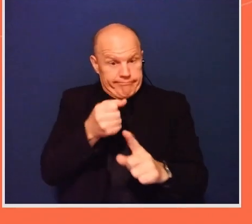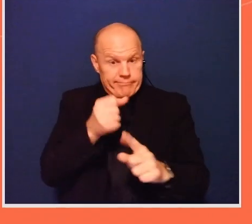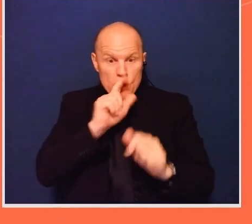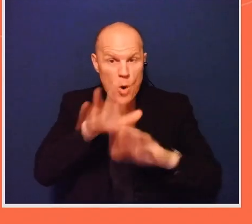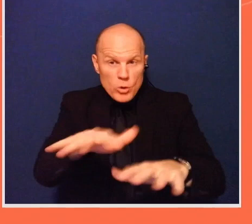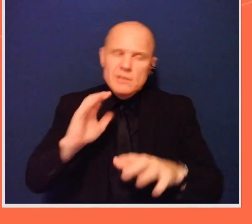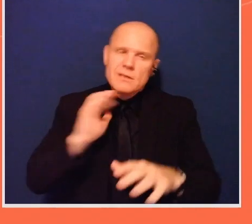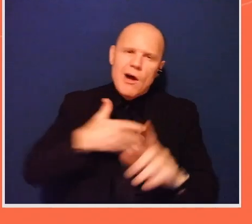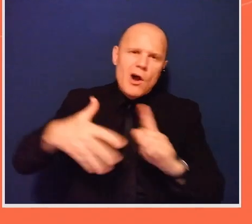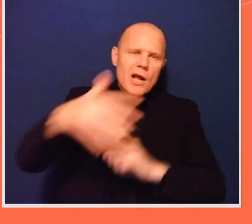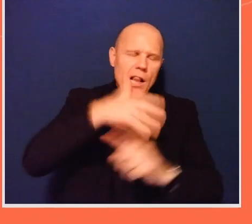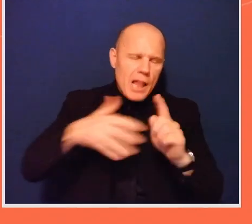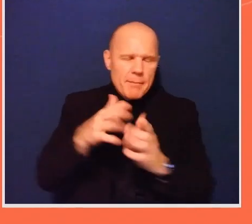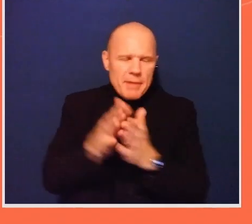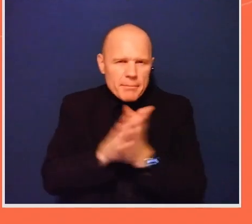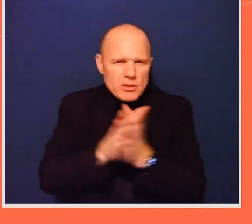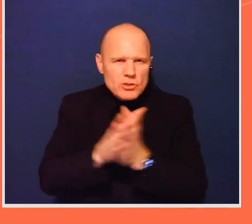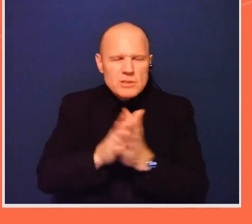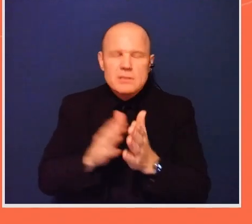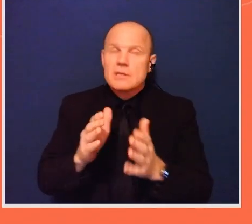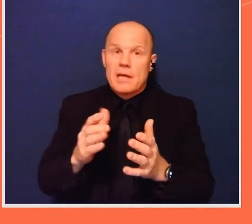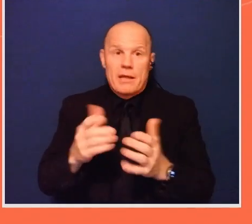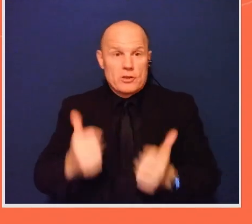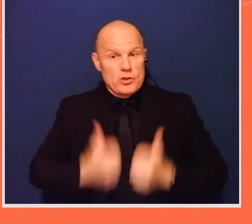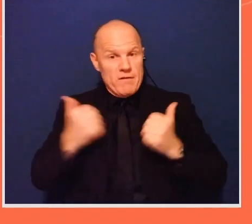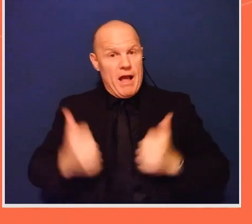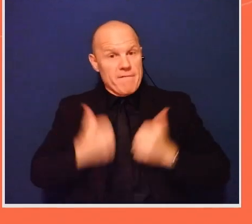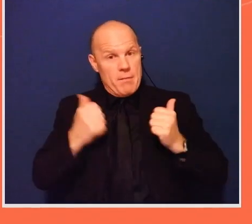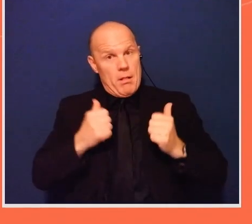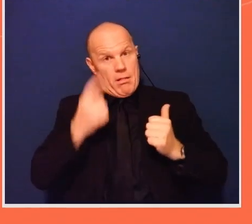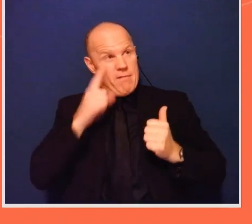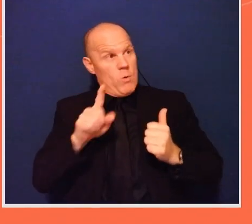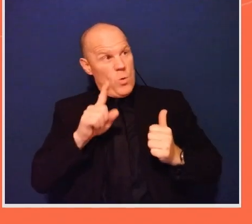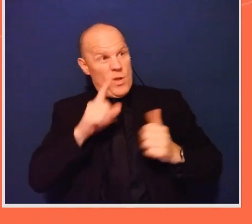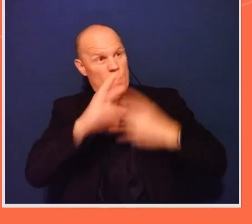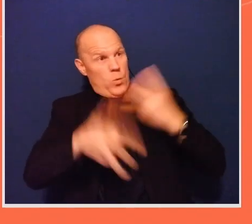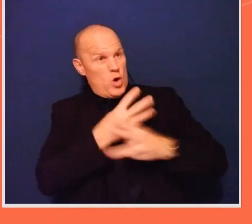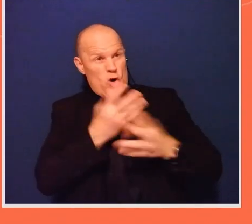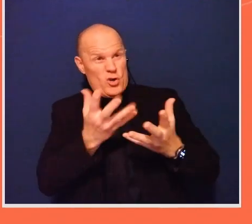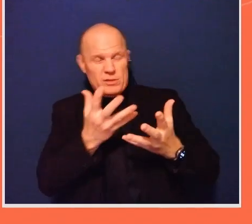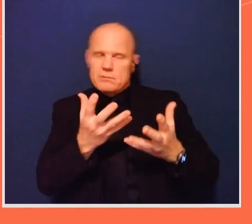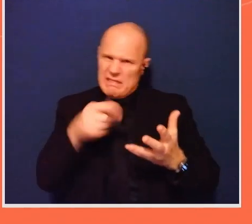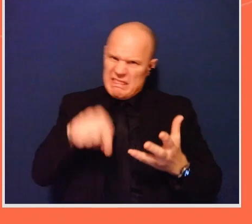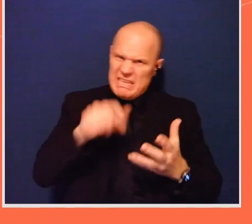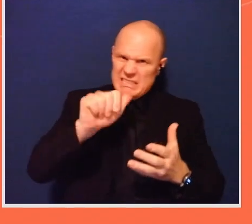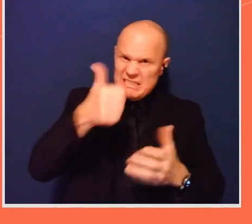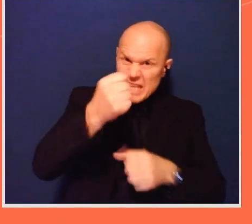resistance, which happens to also produce the path of greatest destruction.